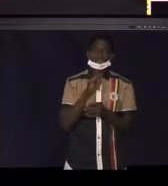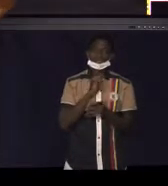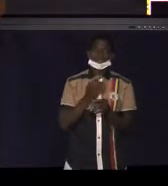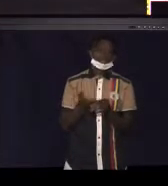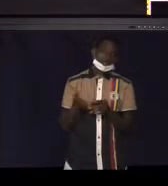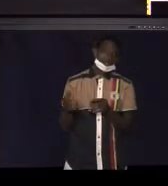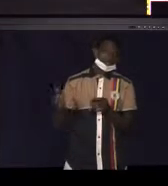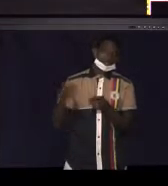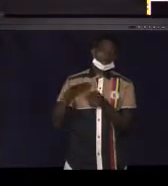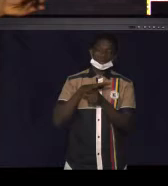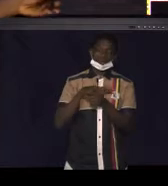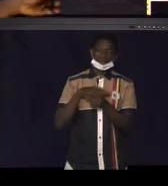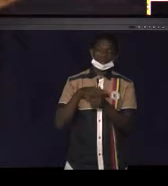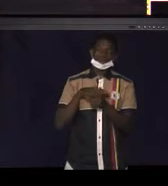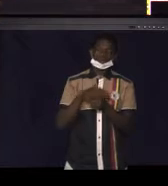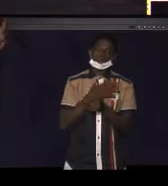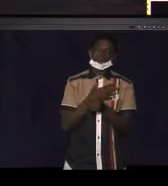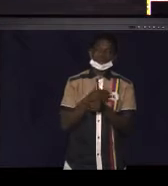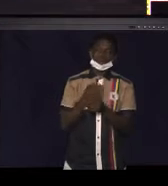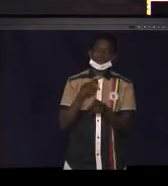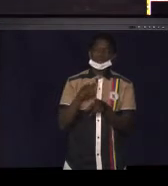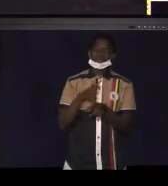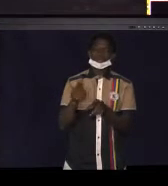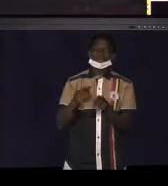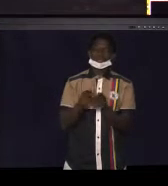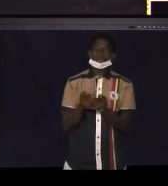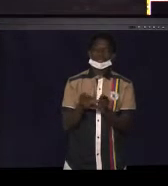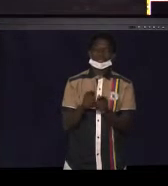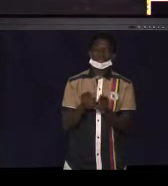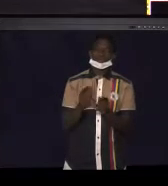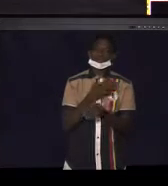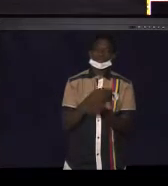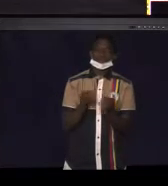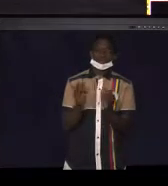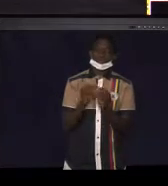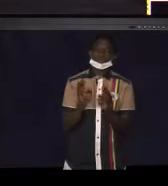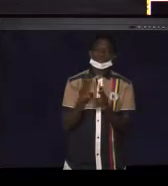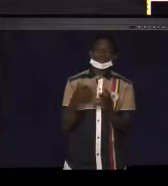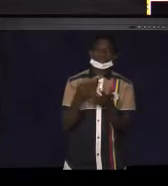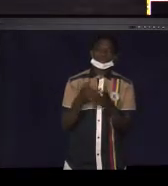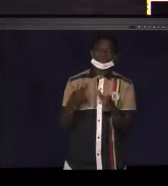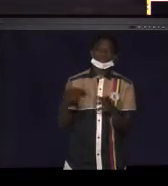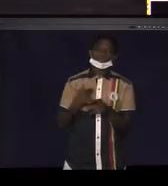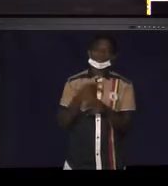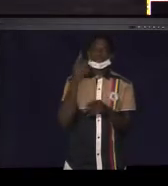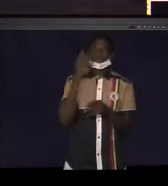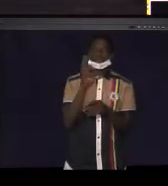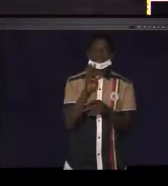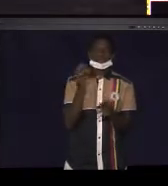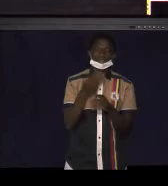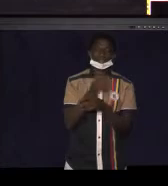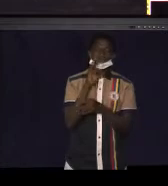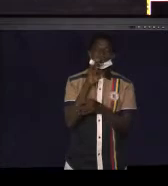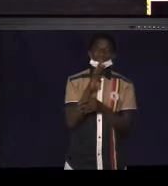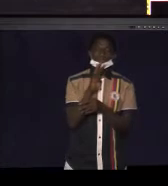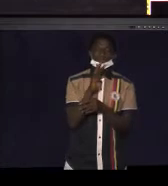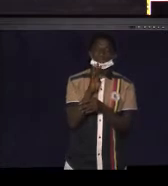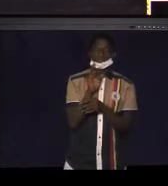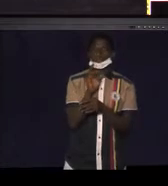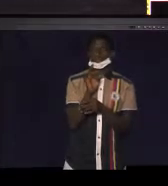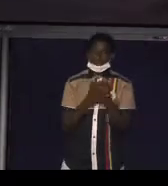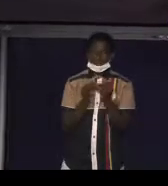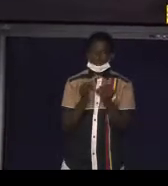have spilled over into the liters, and then regroup and add appropriately. So let's see. 6 times